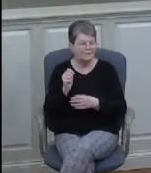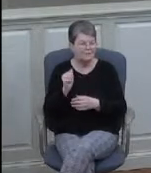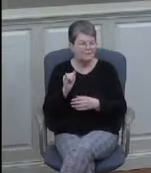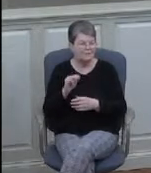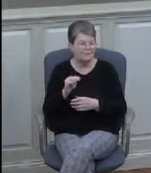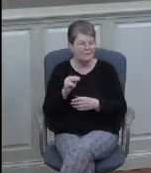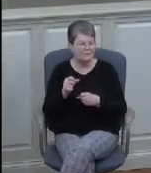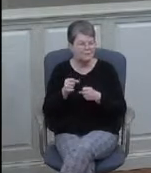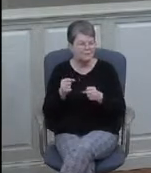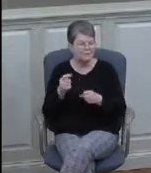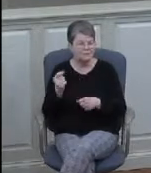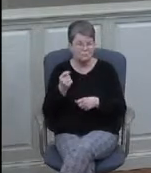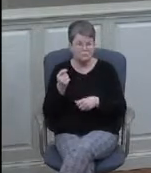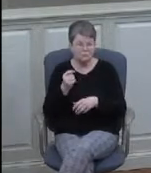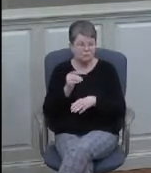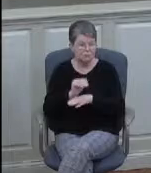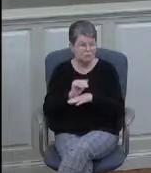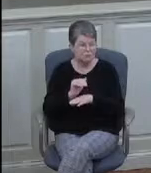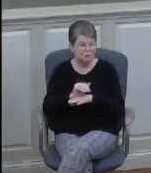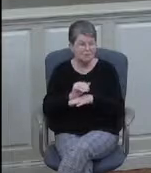night, maybe? Yeah.